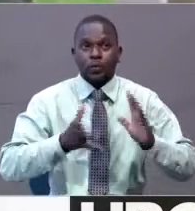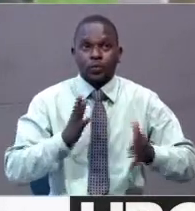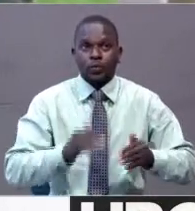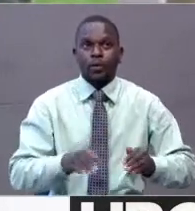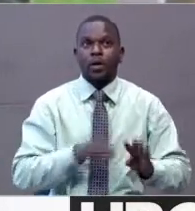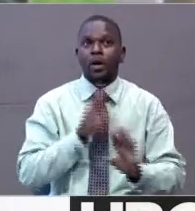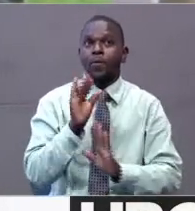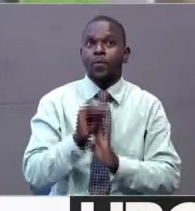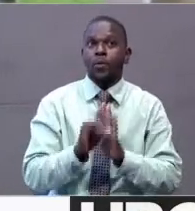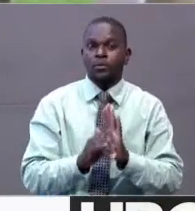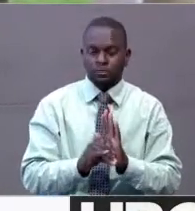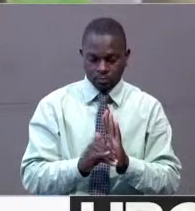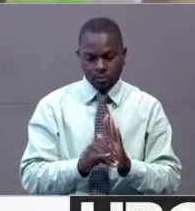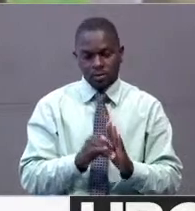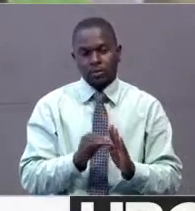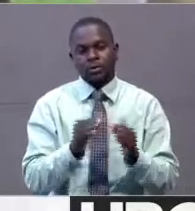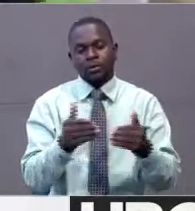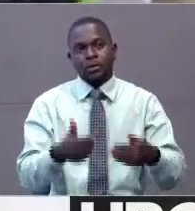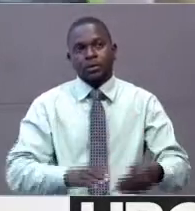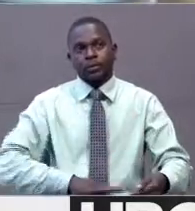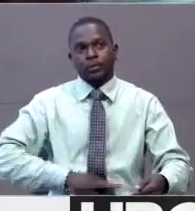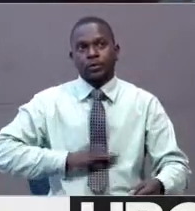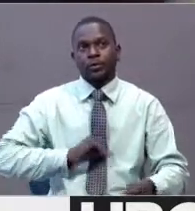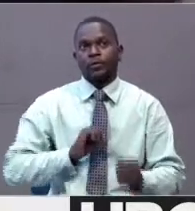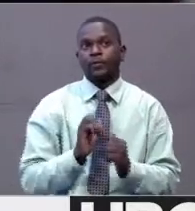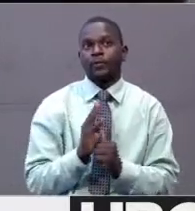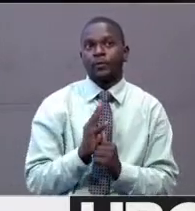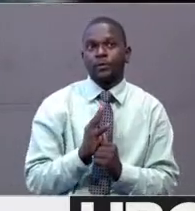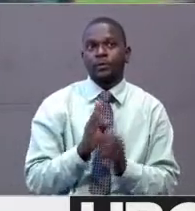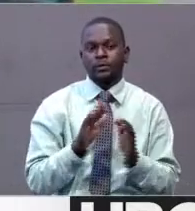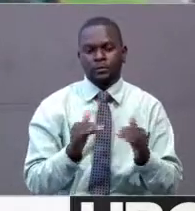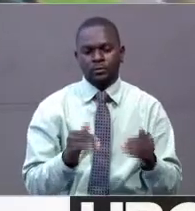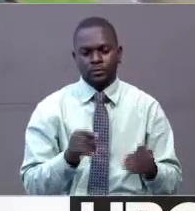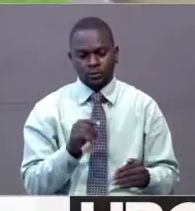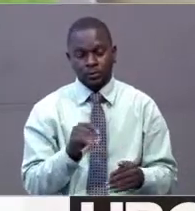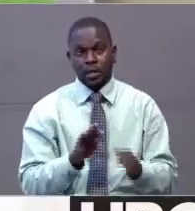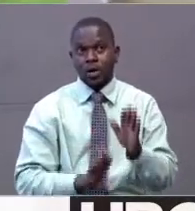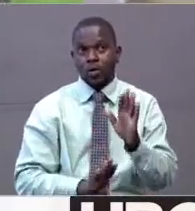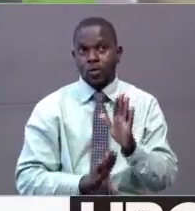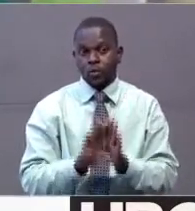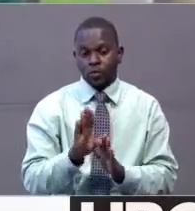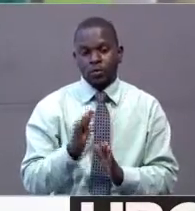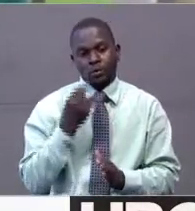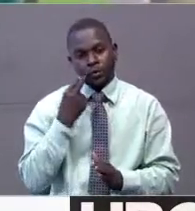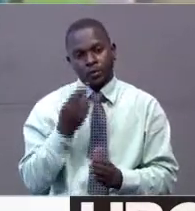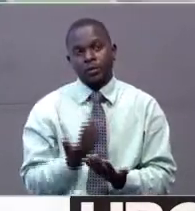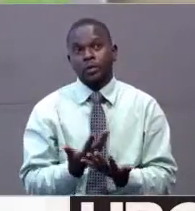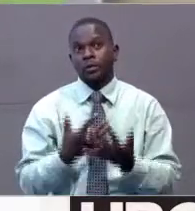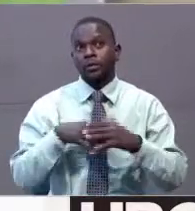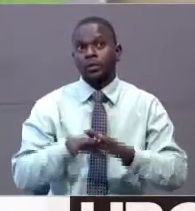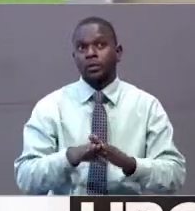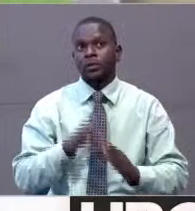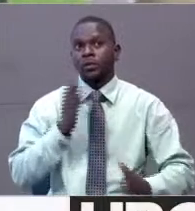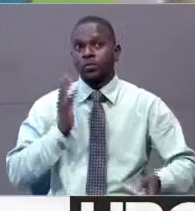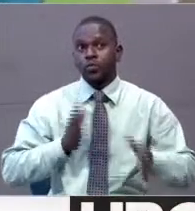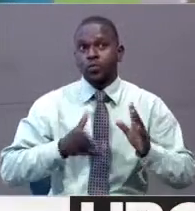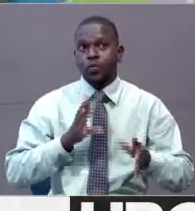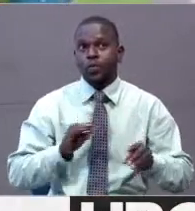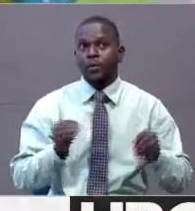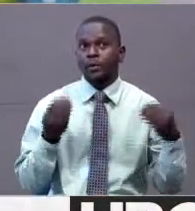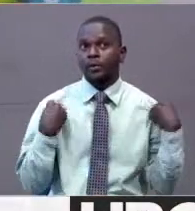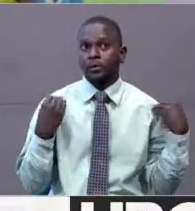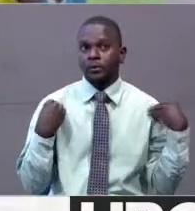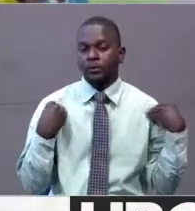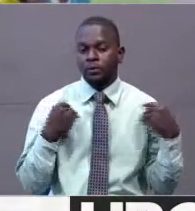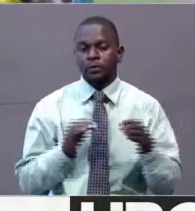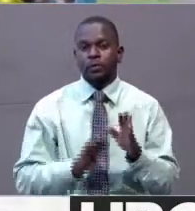is athletics meant for kids under the age of 14. Athletics for Development also looks at integrating athletics as a sport